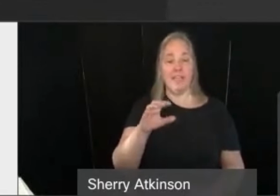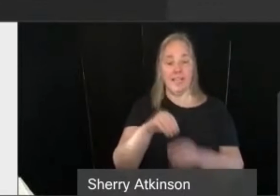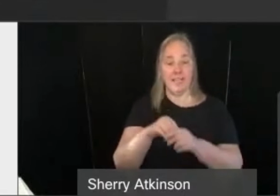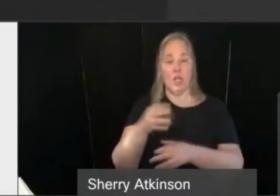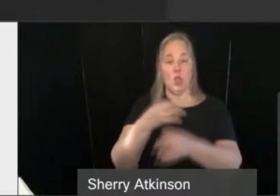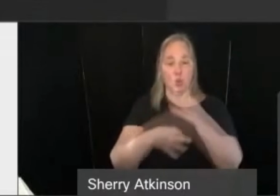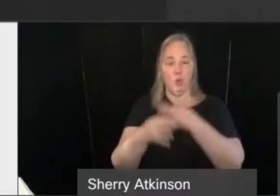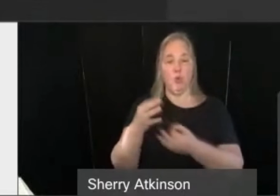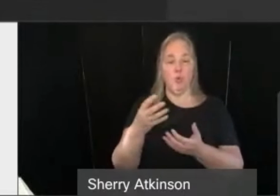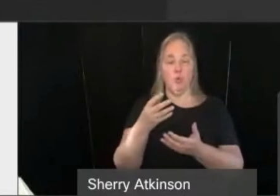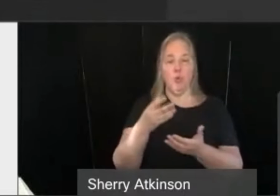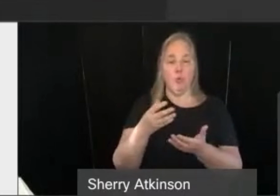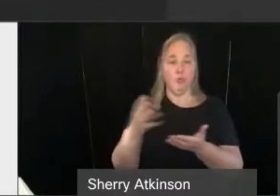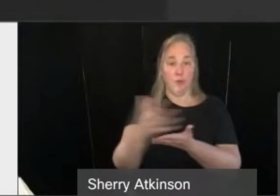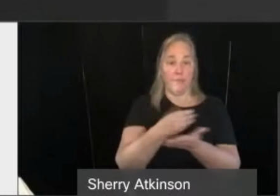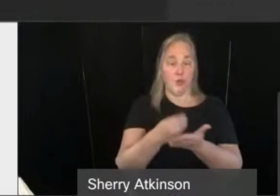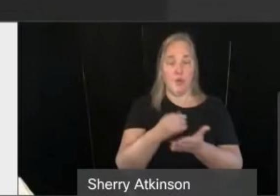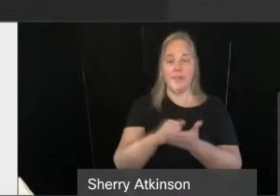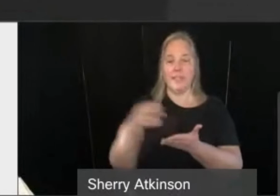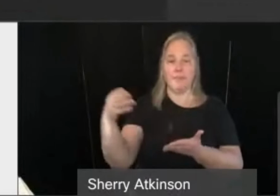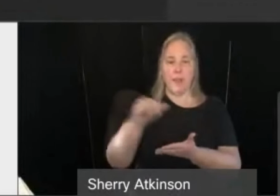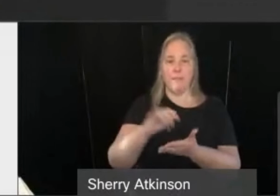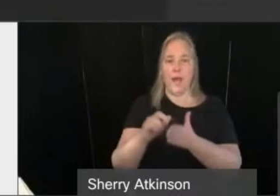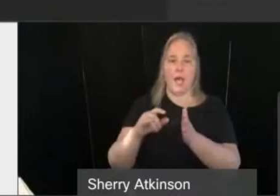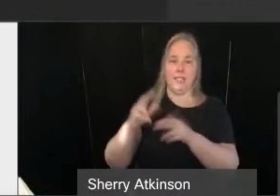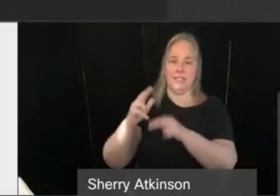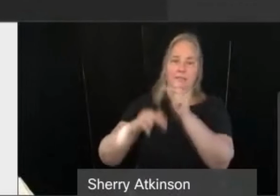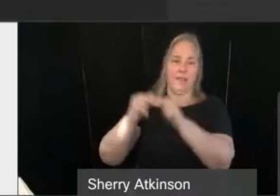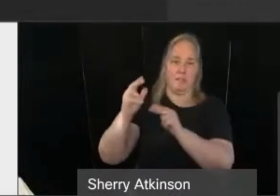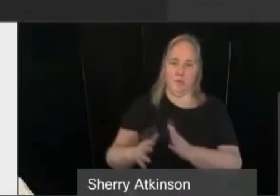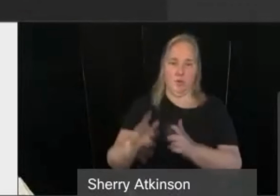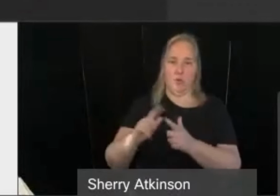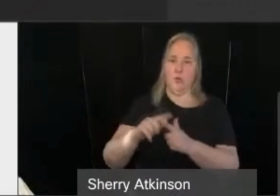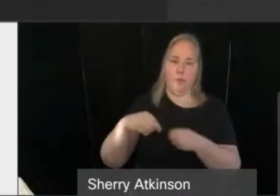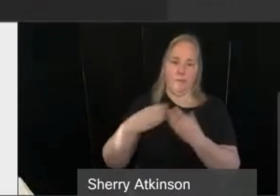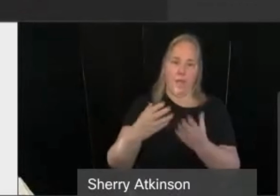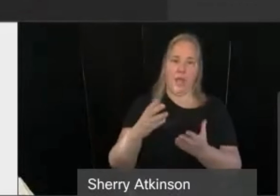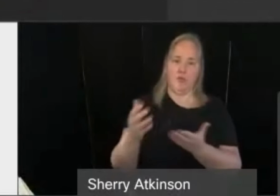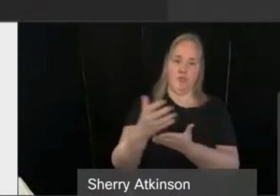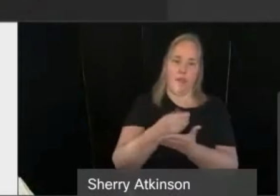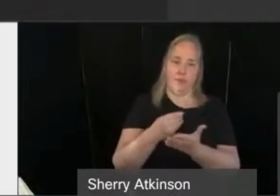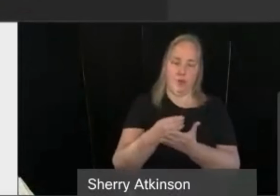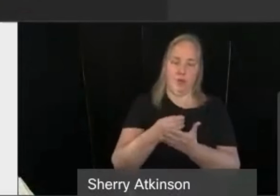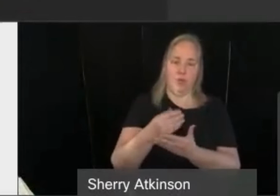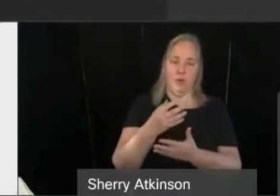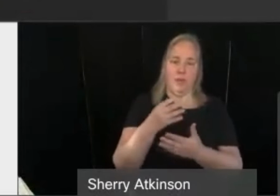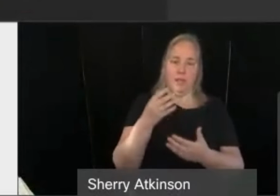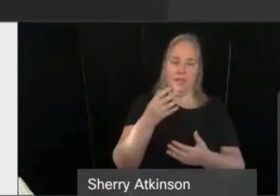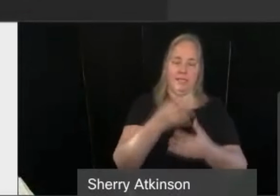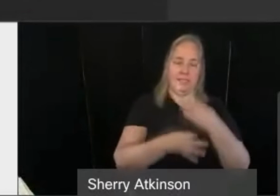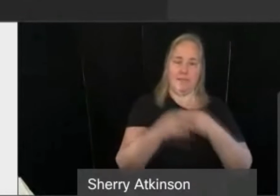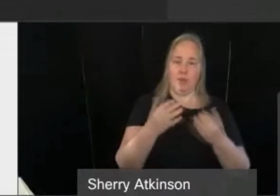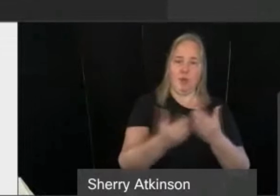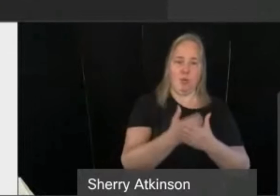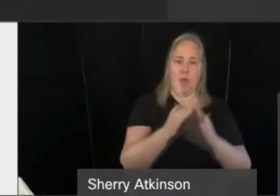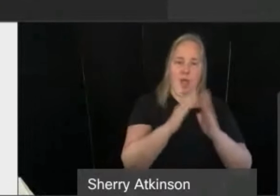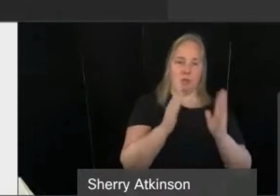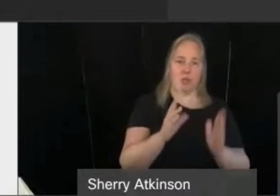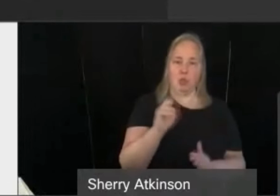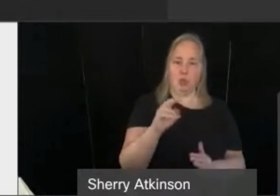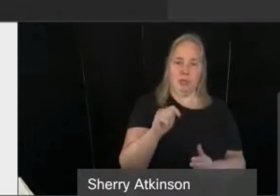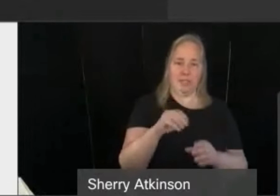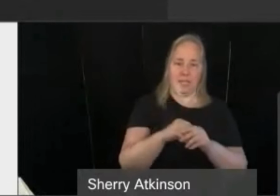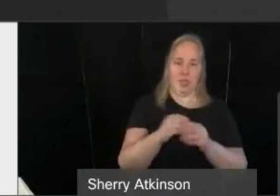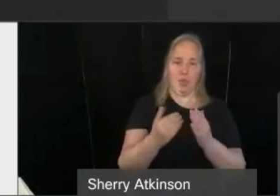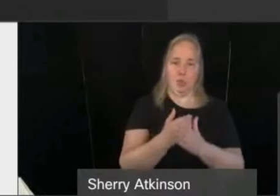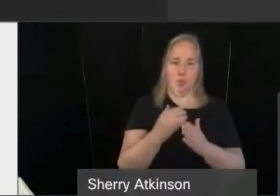who provide revenue versus actual affordable housing units in new developments. We also receive funding